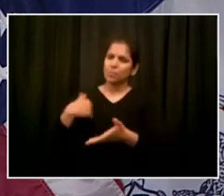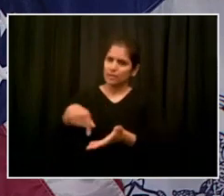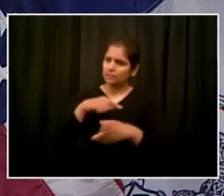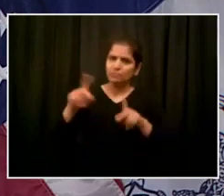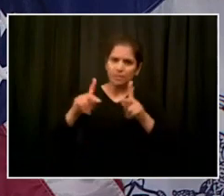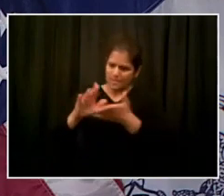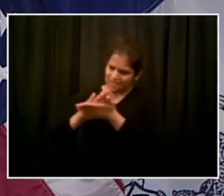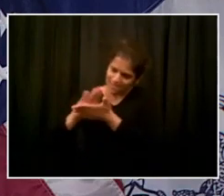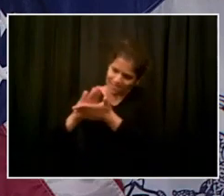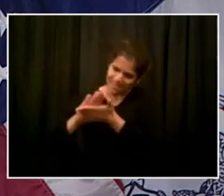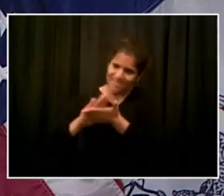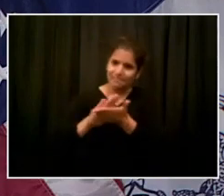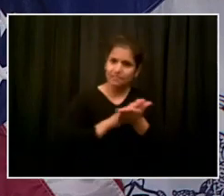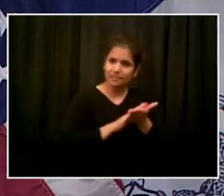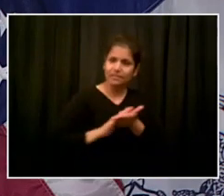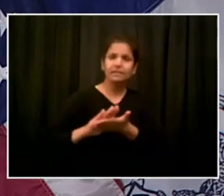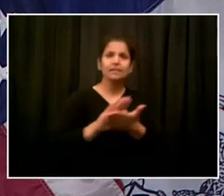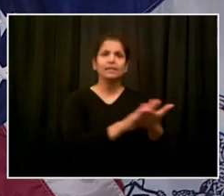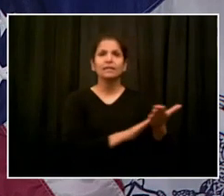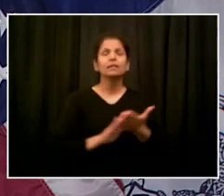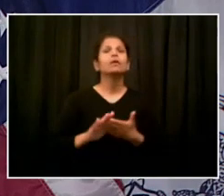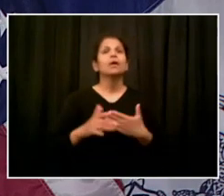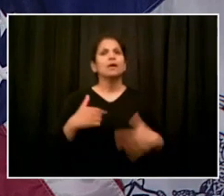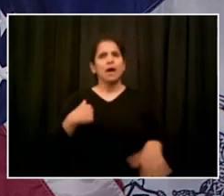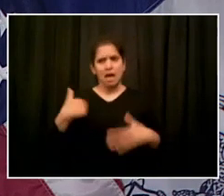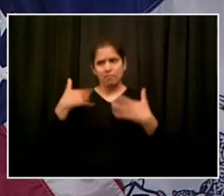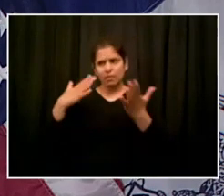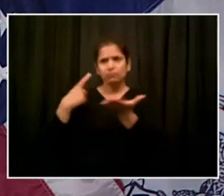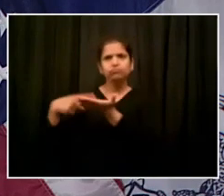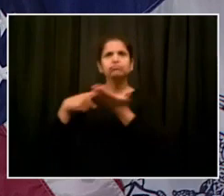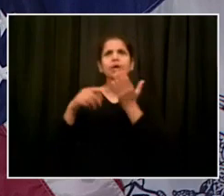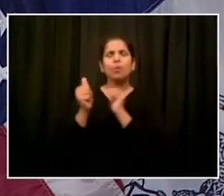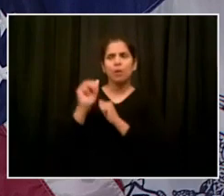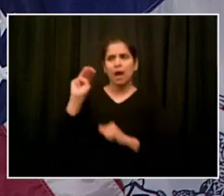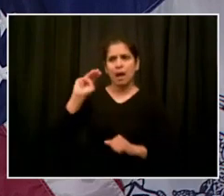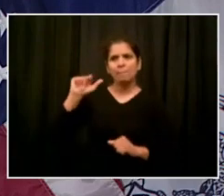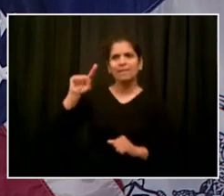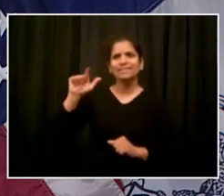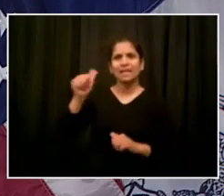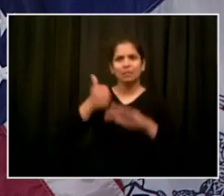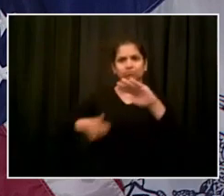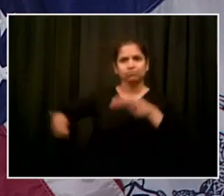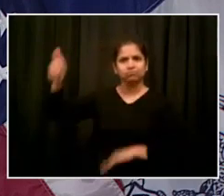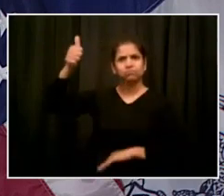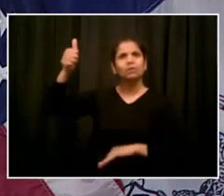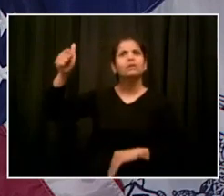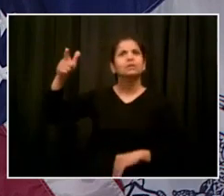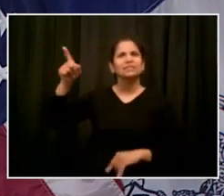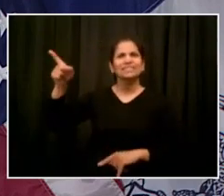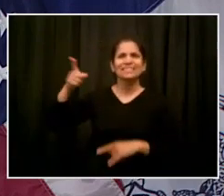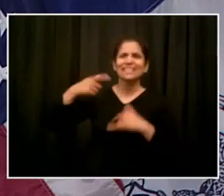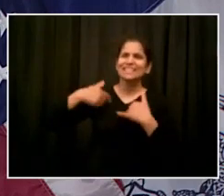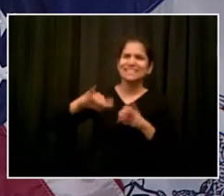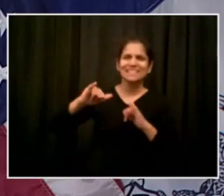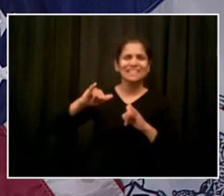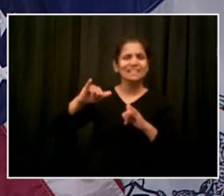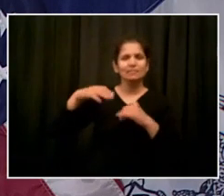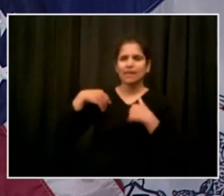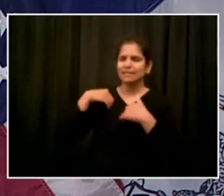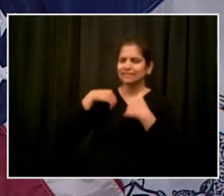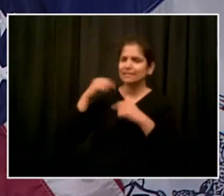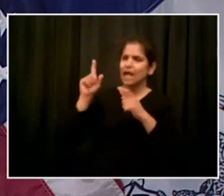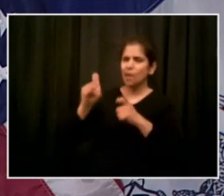speaking to Pat Foy later on today. We have got to figure out how to make the subways and